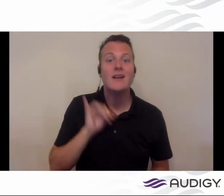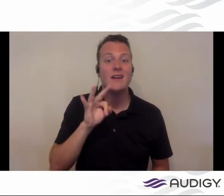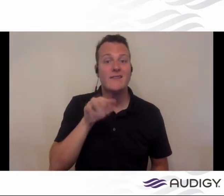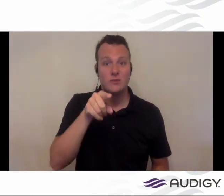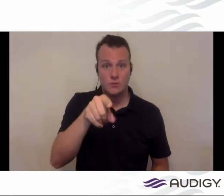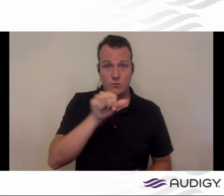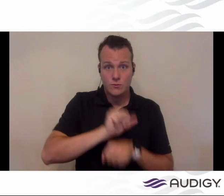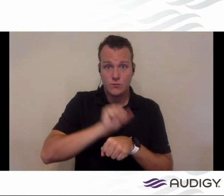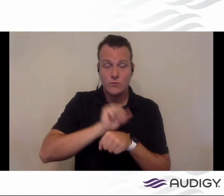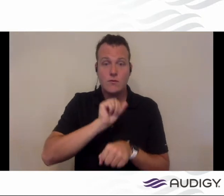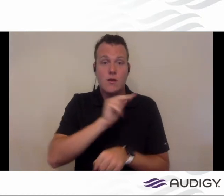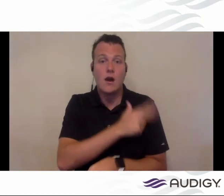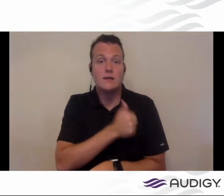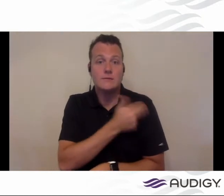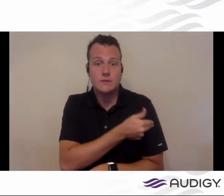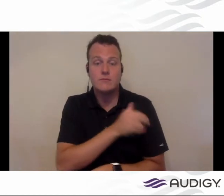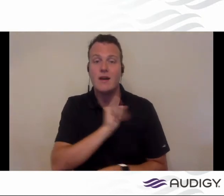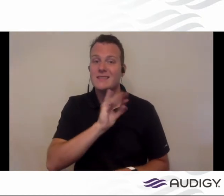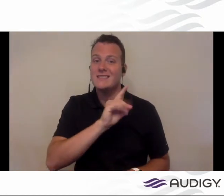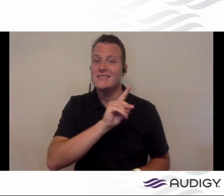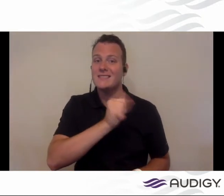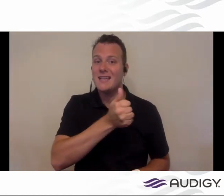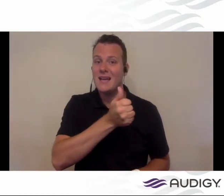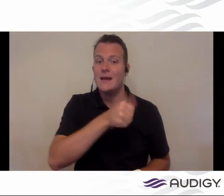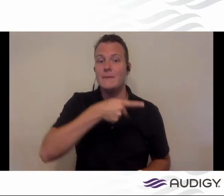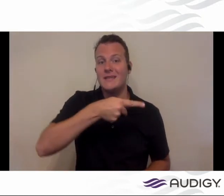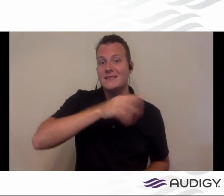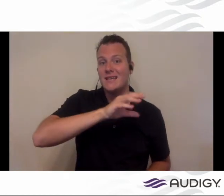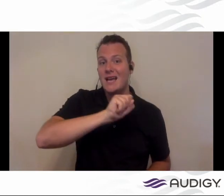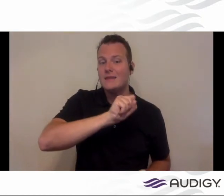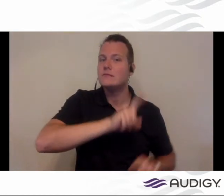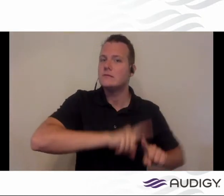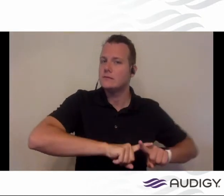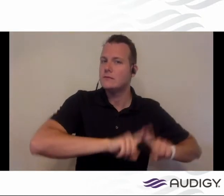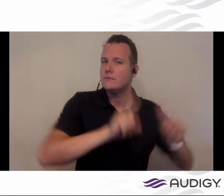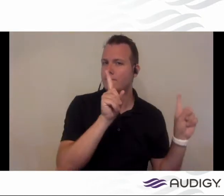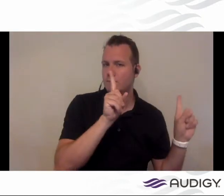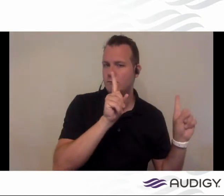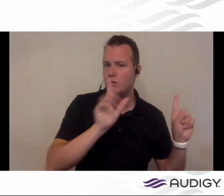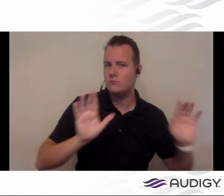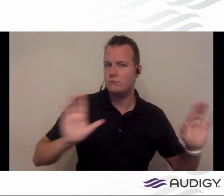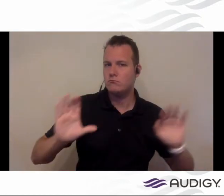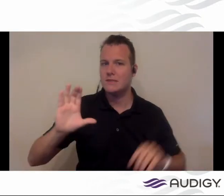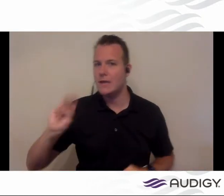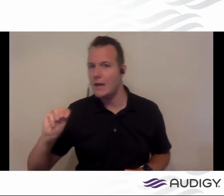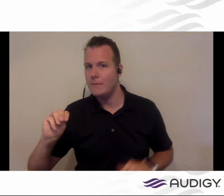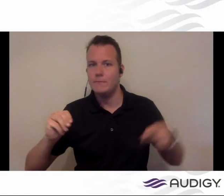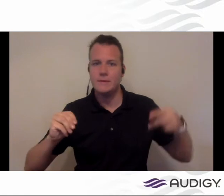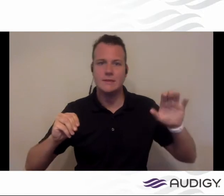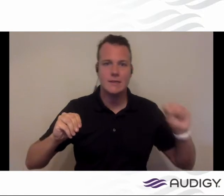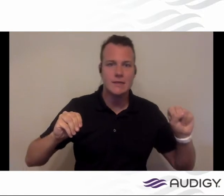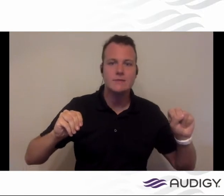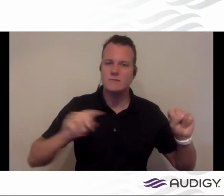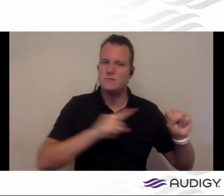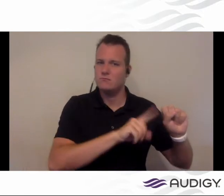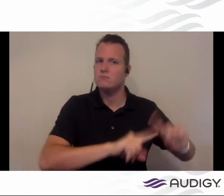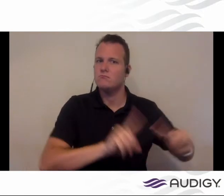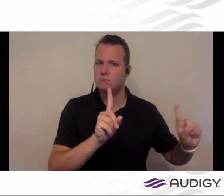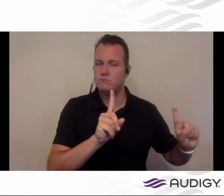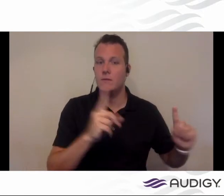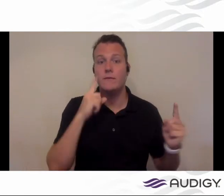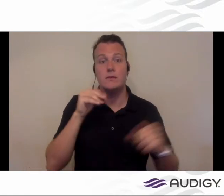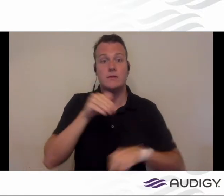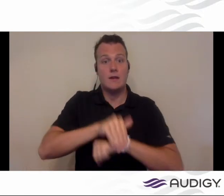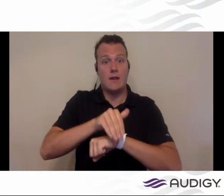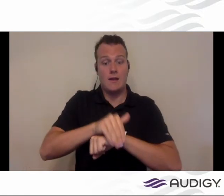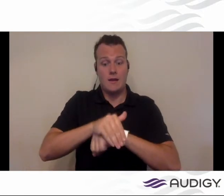hospital setting, you use ICD-10 PCS, and it's a very different coding system. But for tonight and